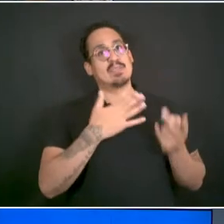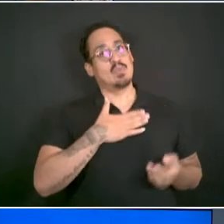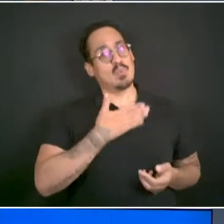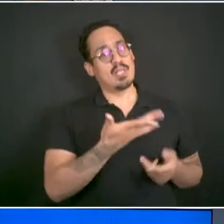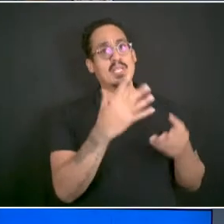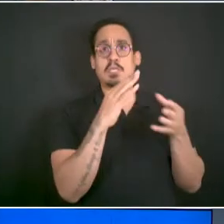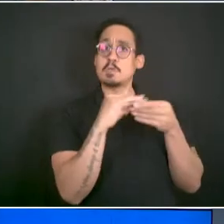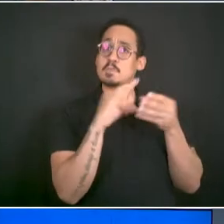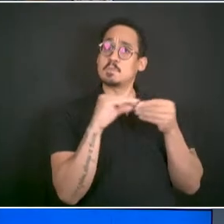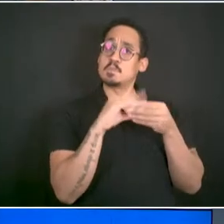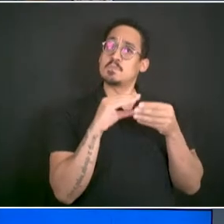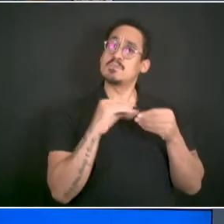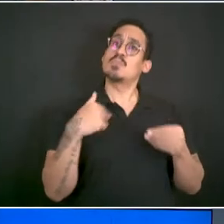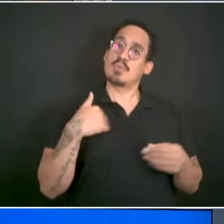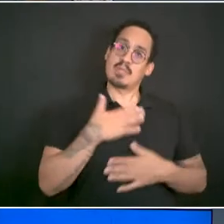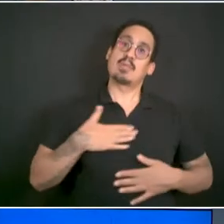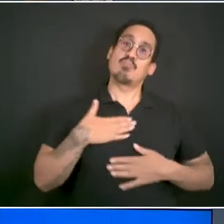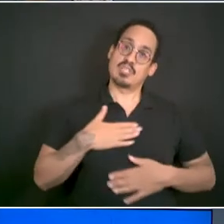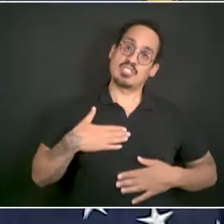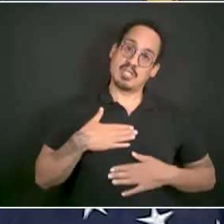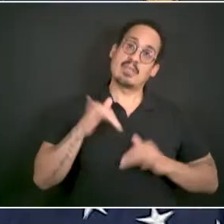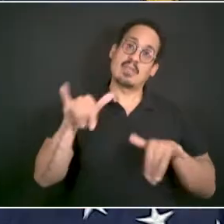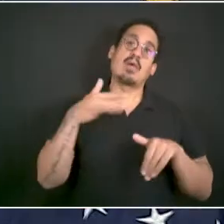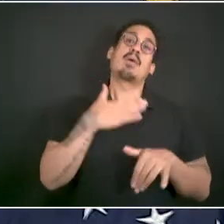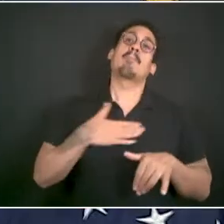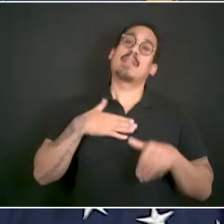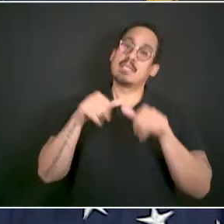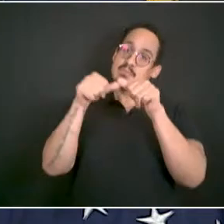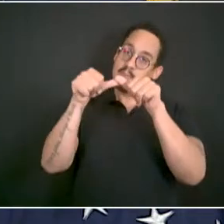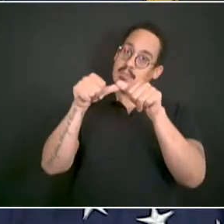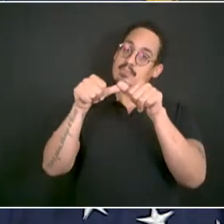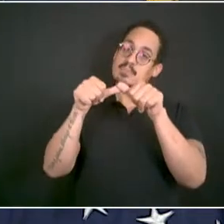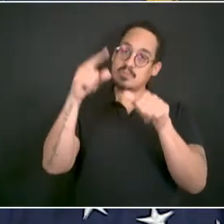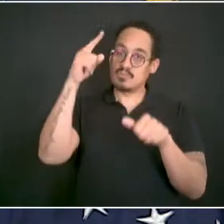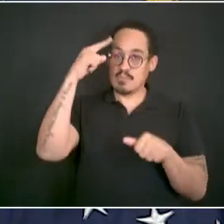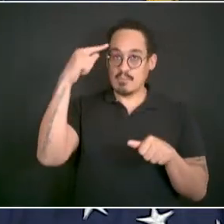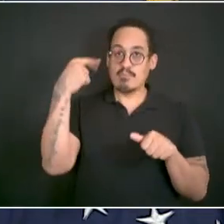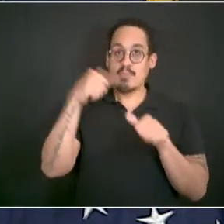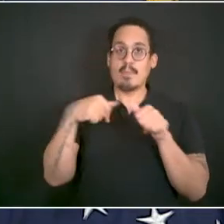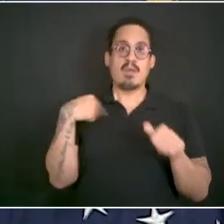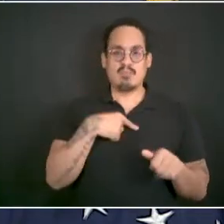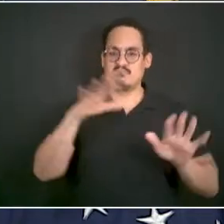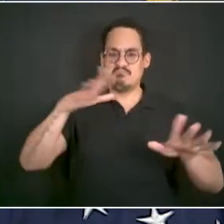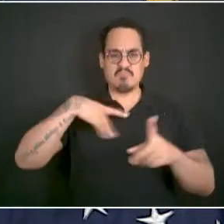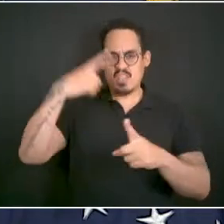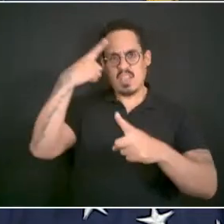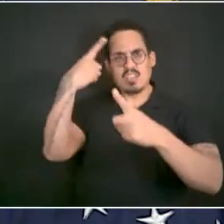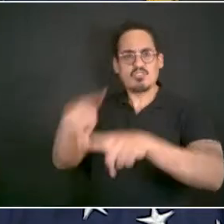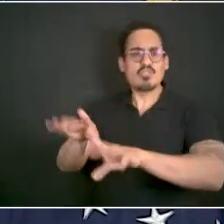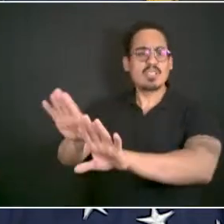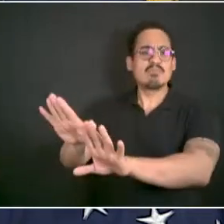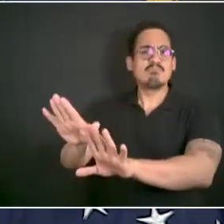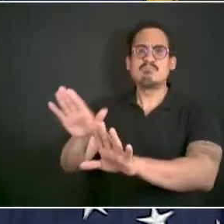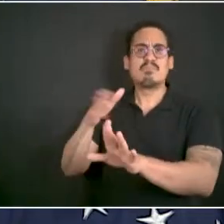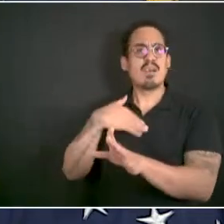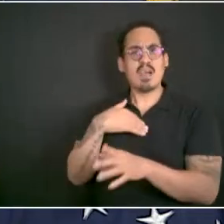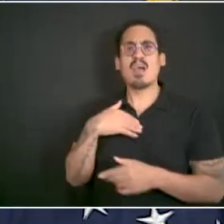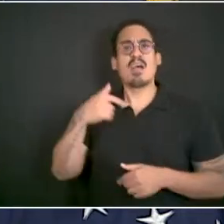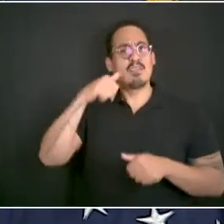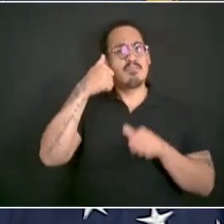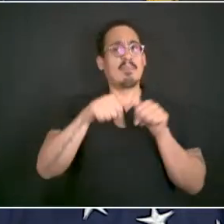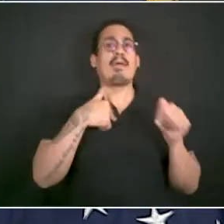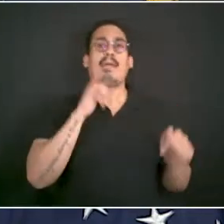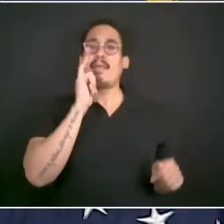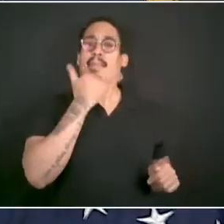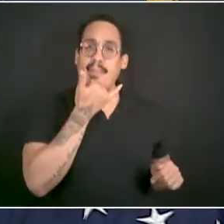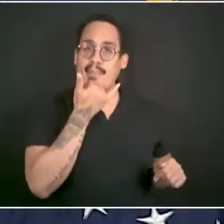could always remember about that. I agree with you 100%. They were not Polish concentration camps.